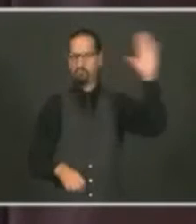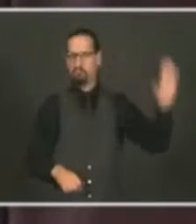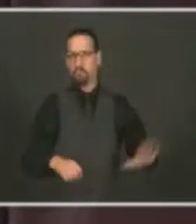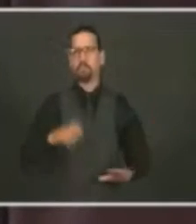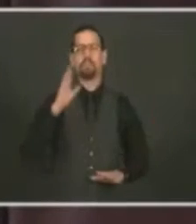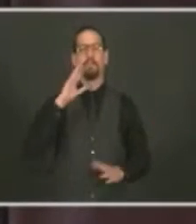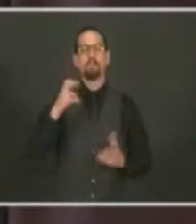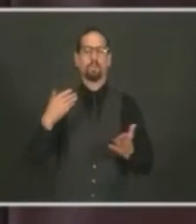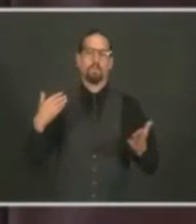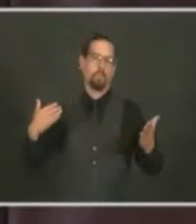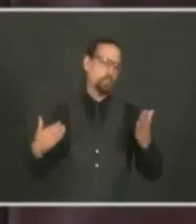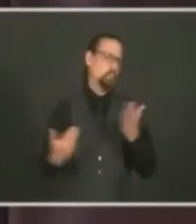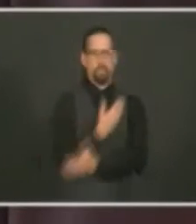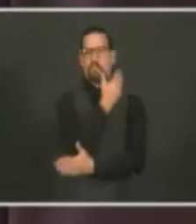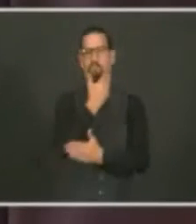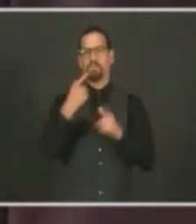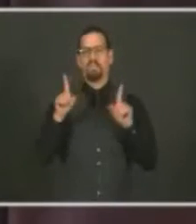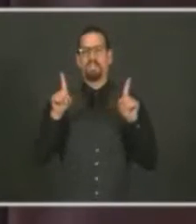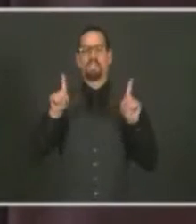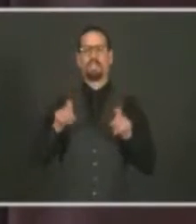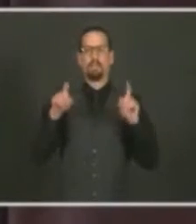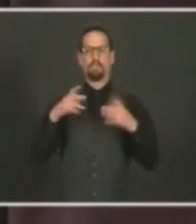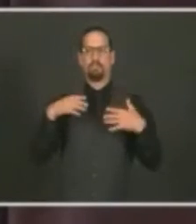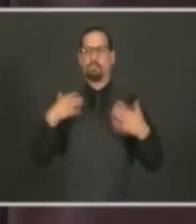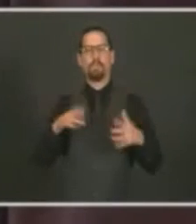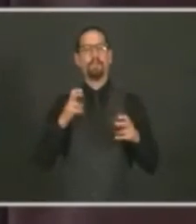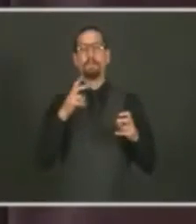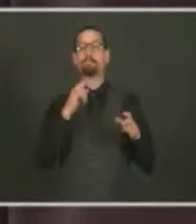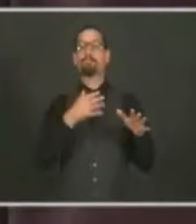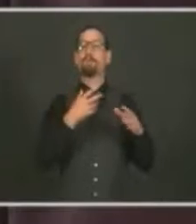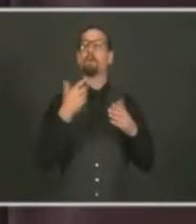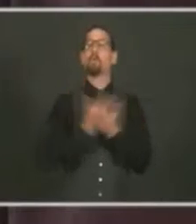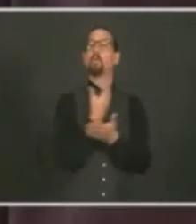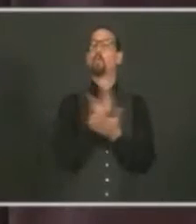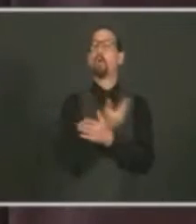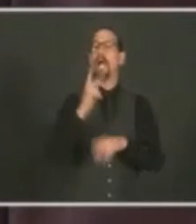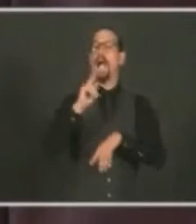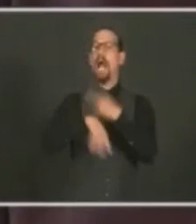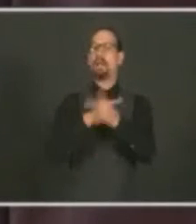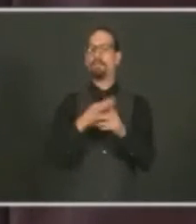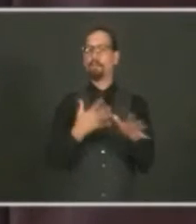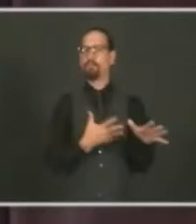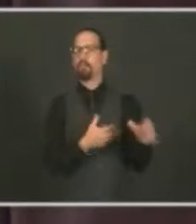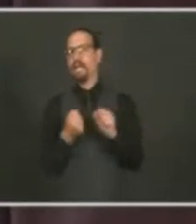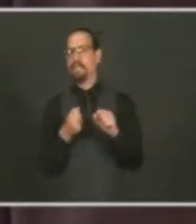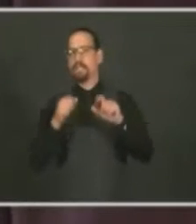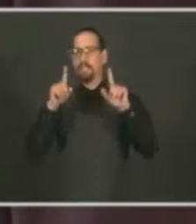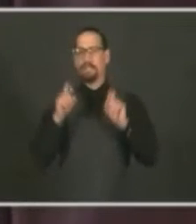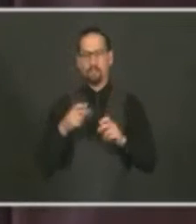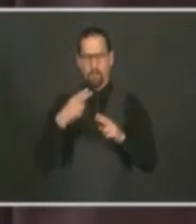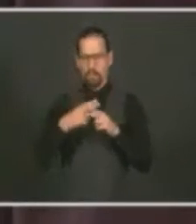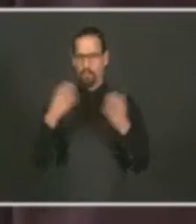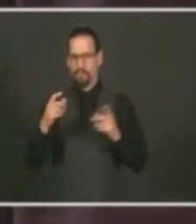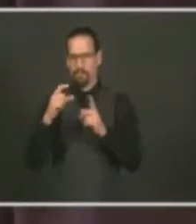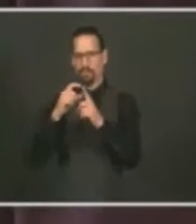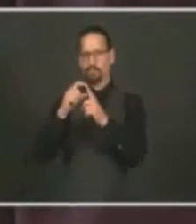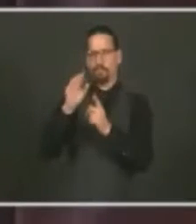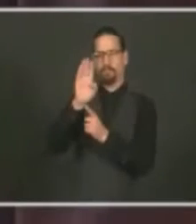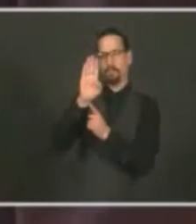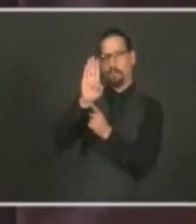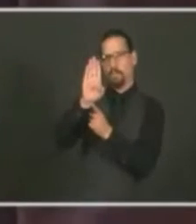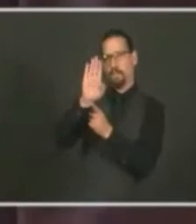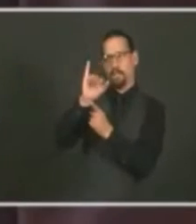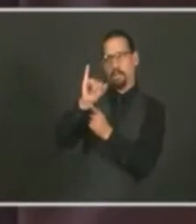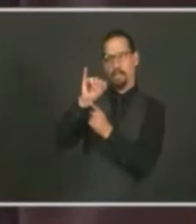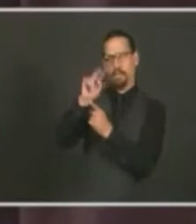amazing, game-changing, rapid type of COVID test. It's called the Binax Now test.